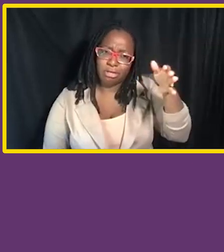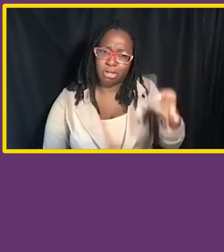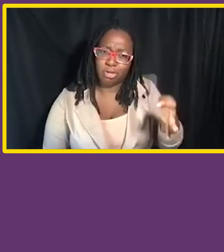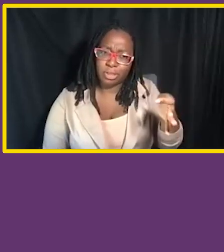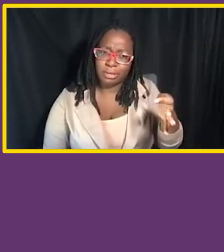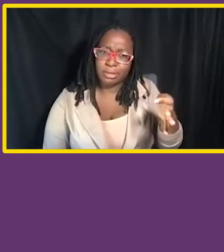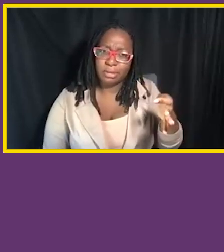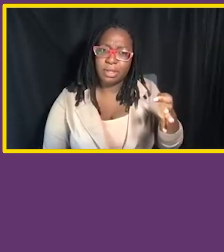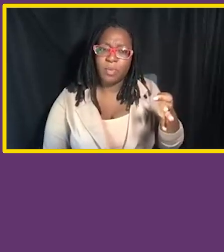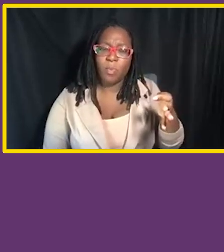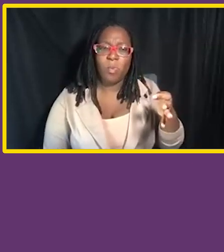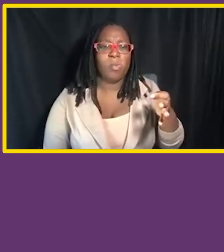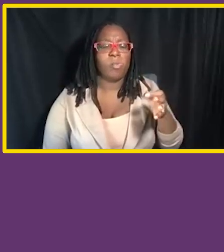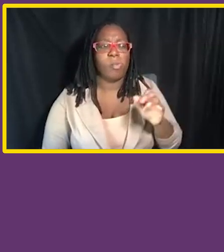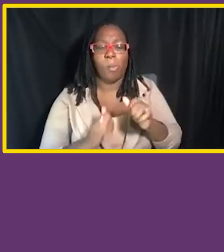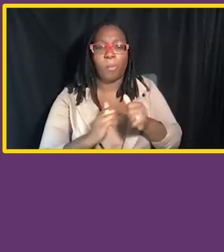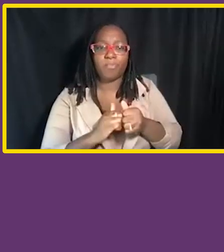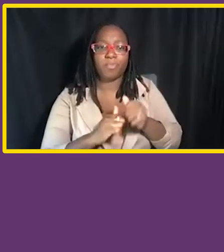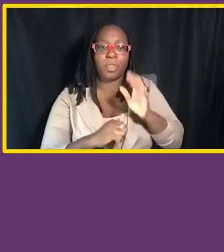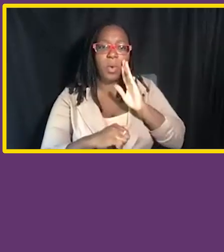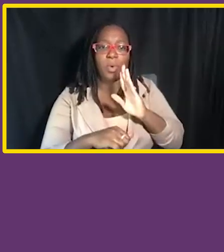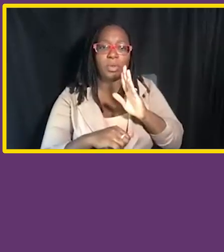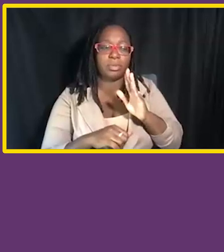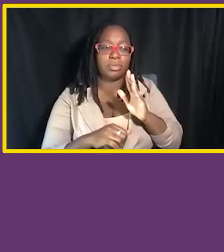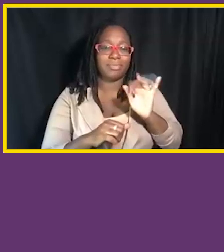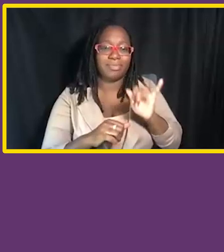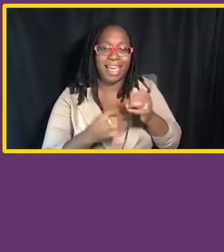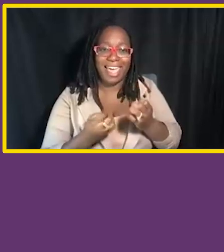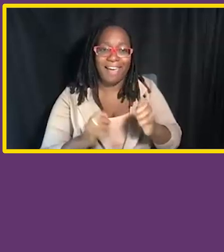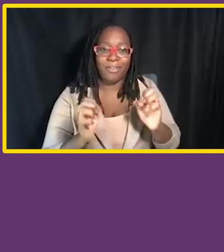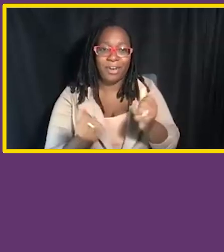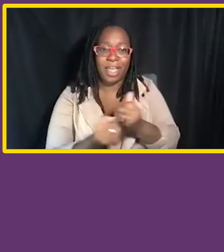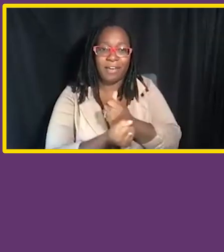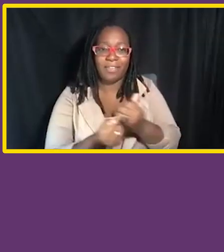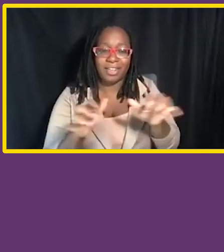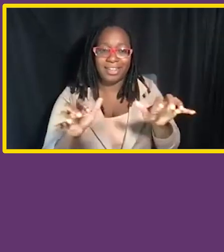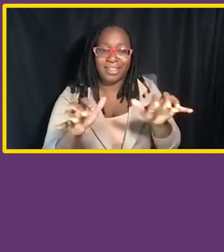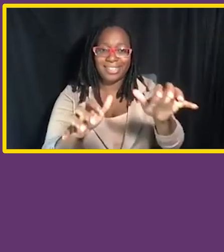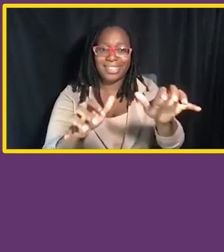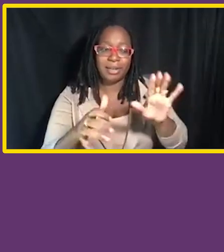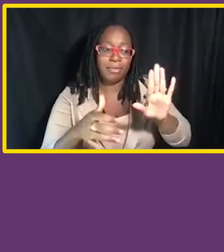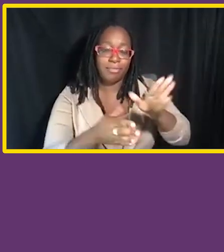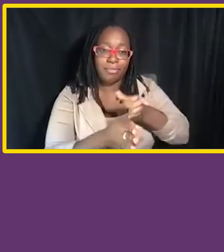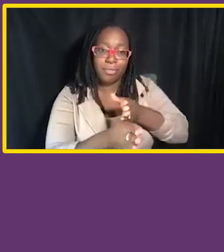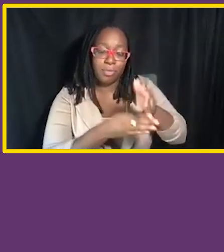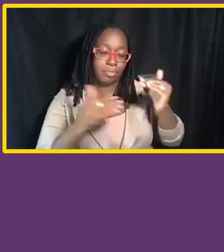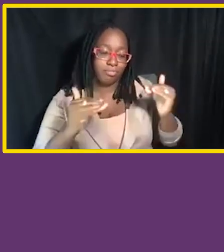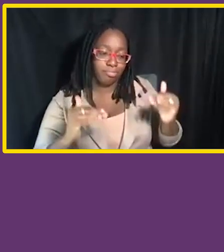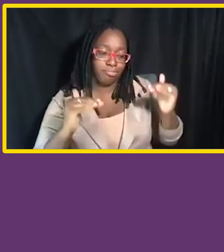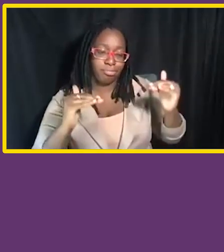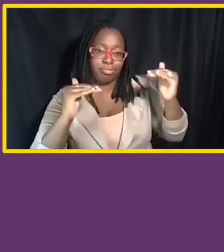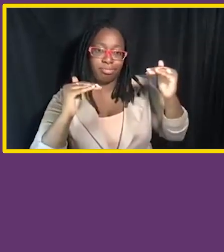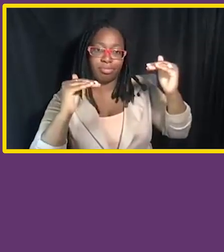like slowly built, effort filled career and advancement. We're